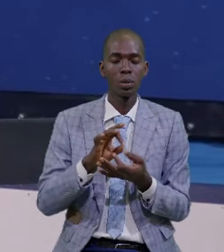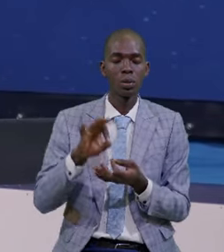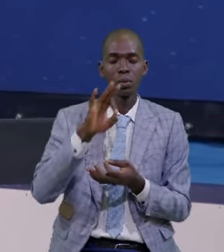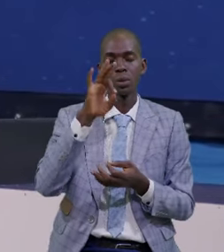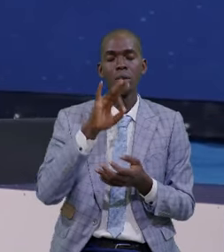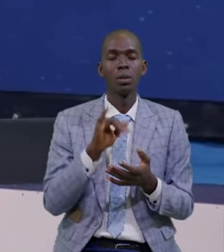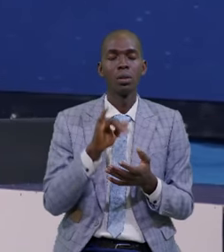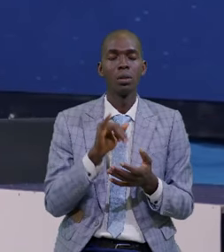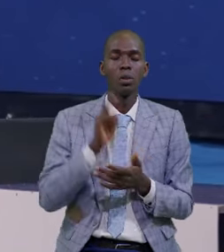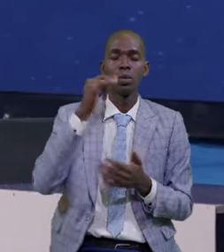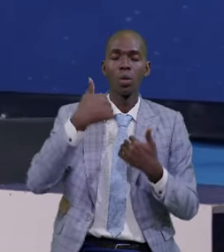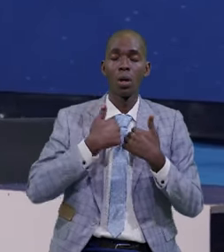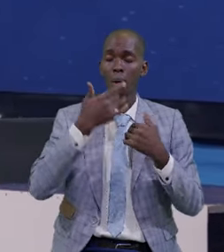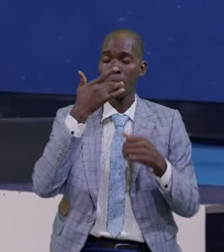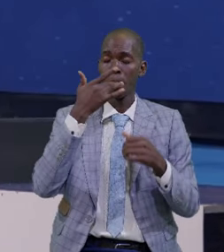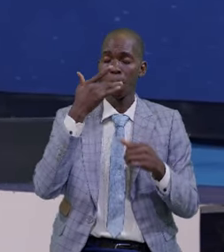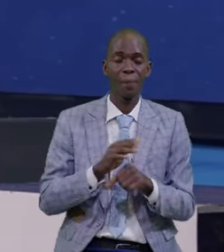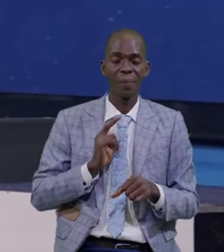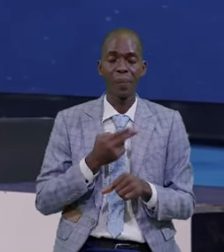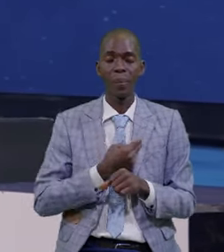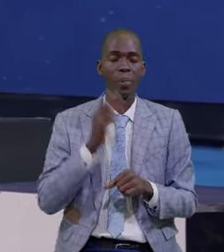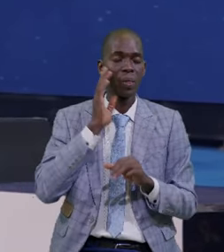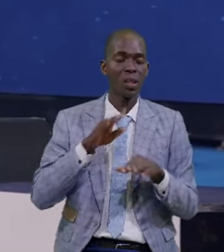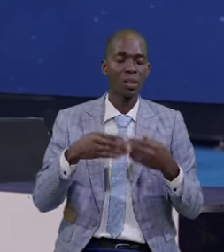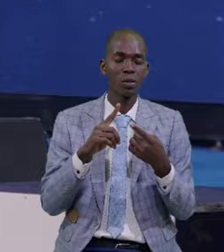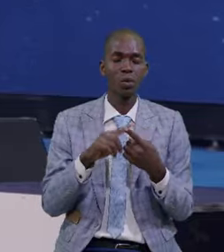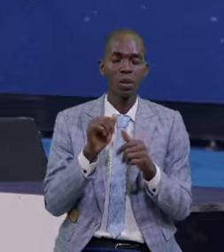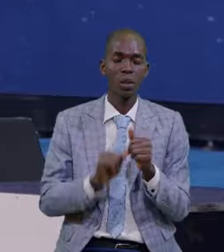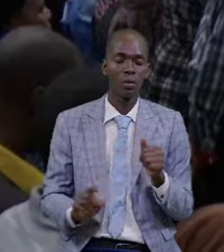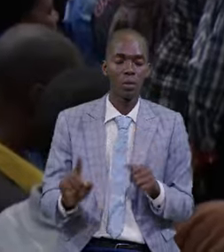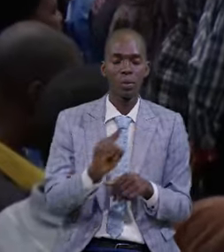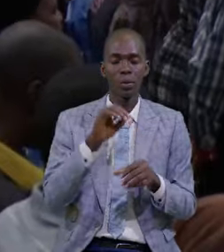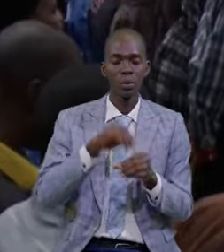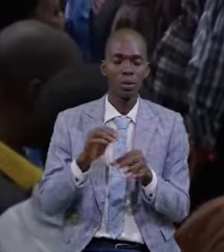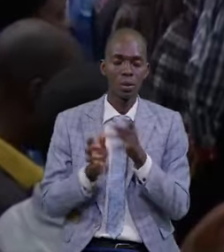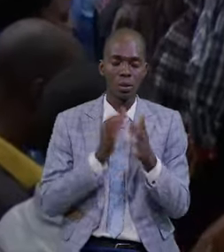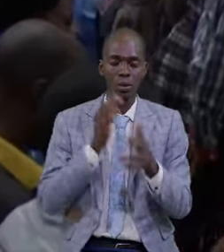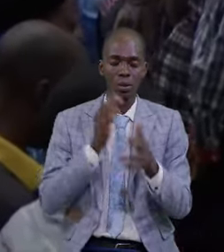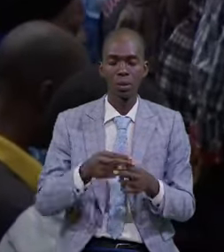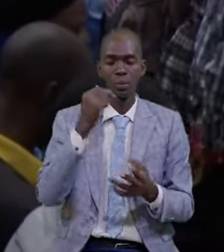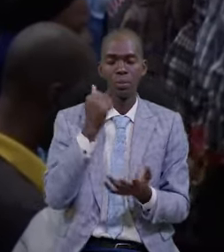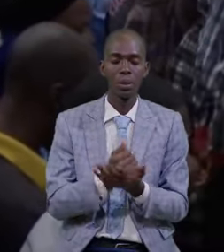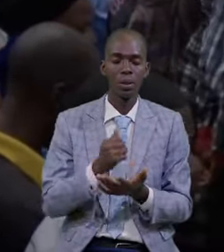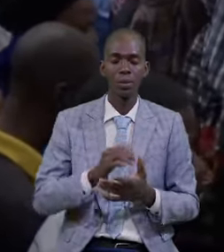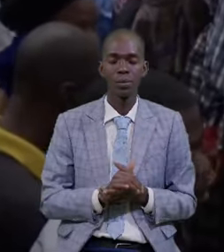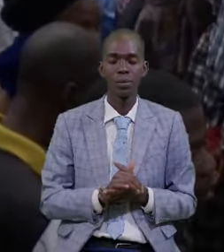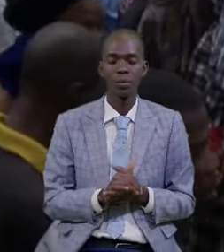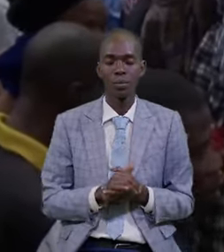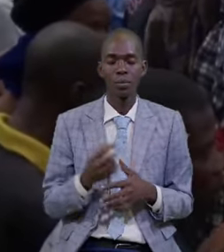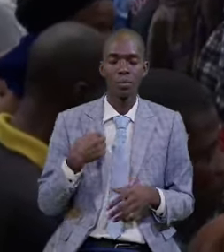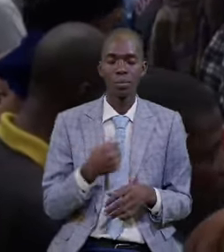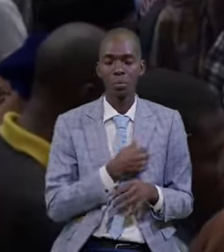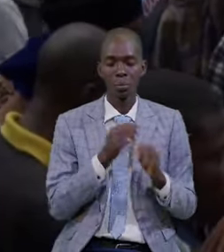have promised, you grant to everyone in Jesus' name. We pray, O